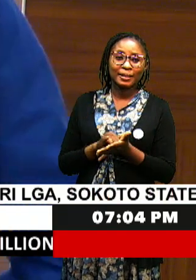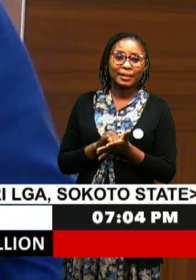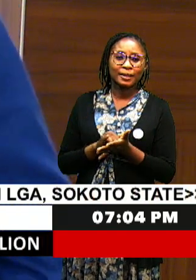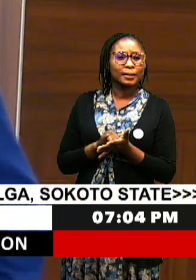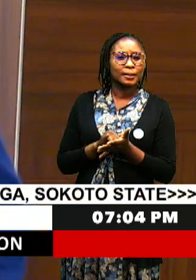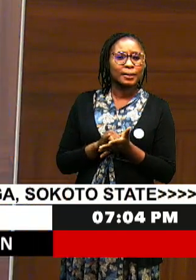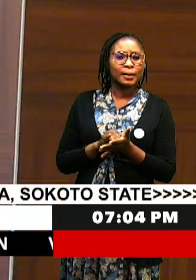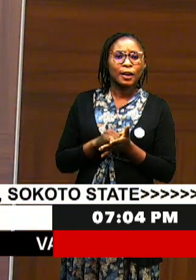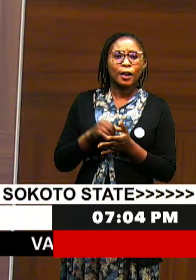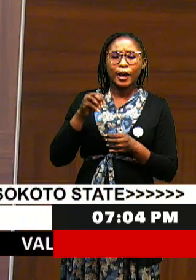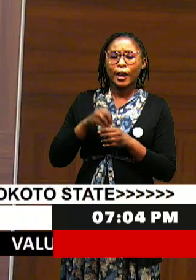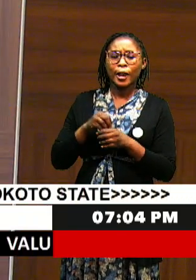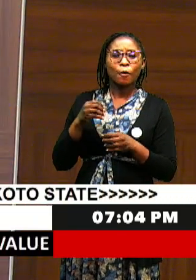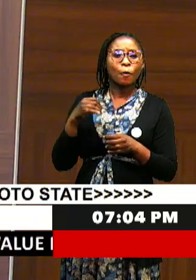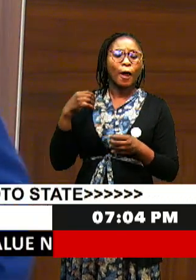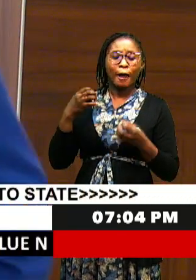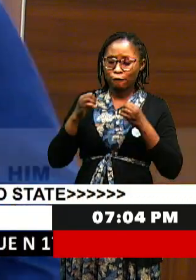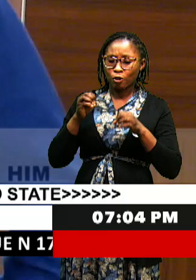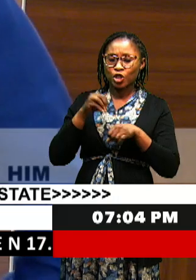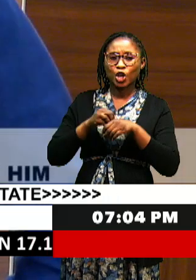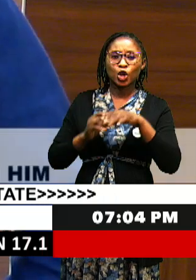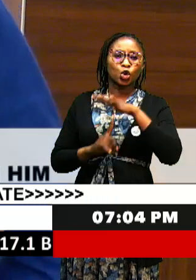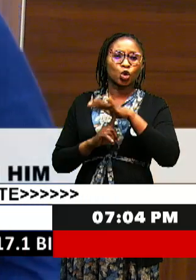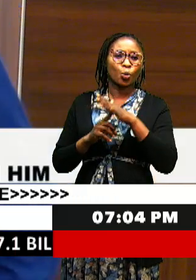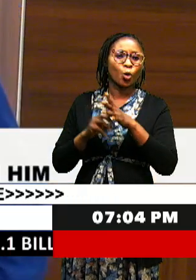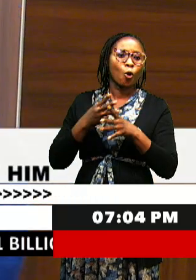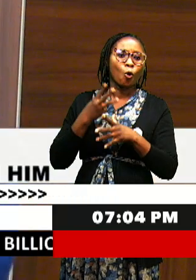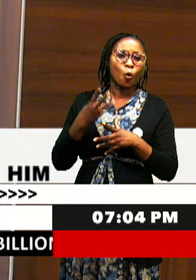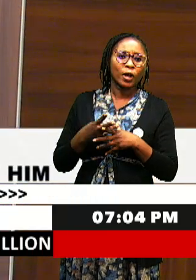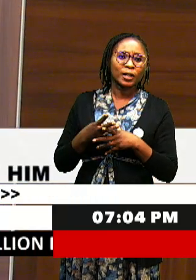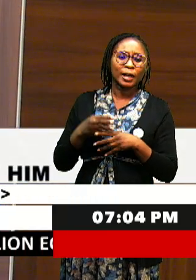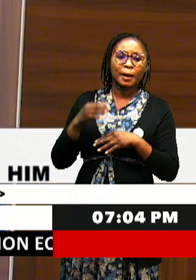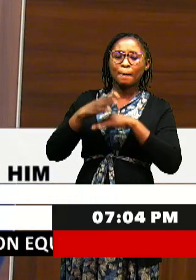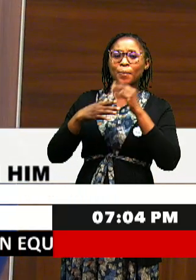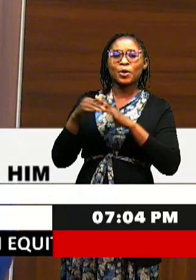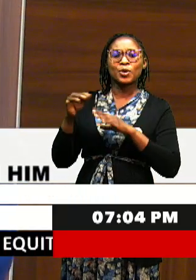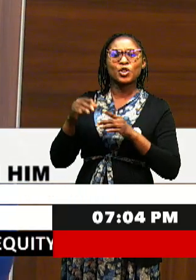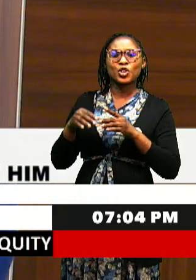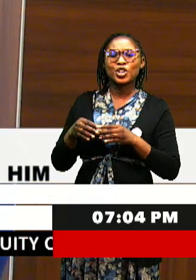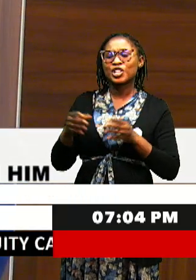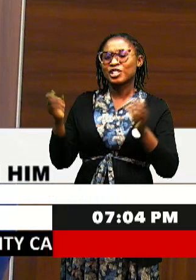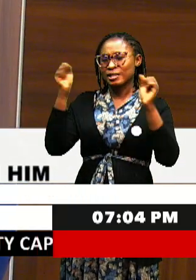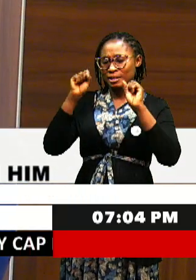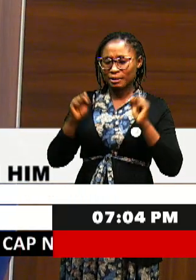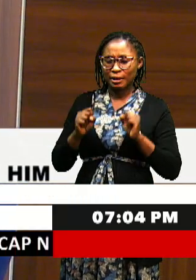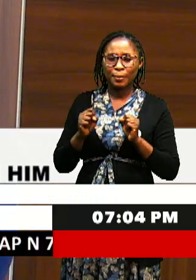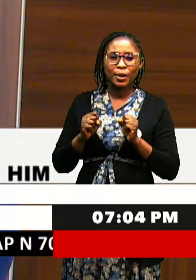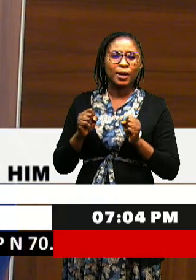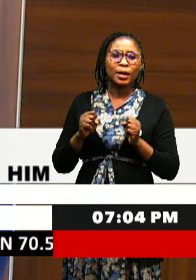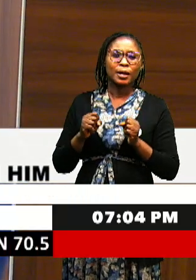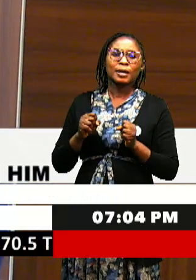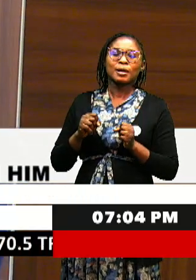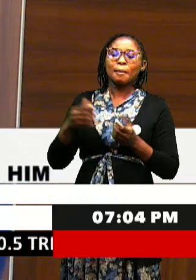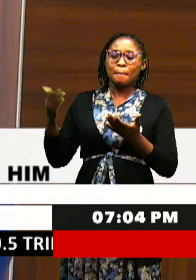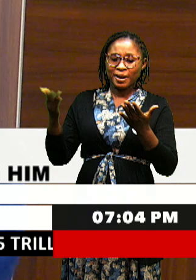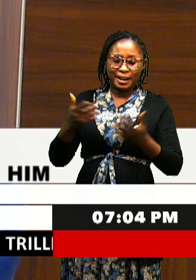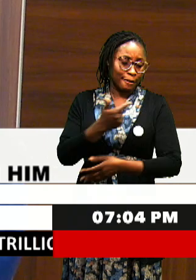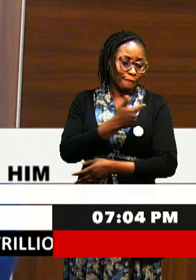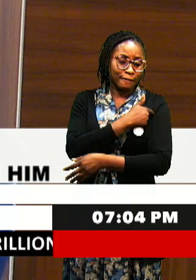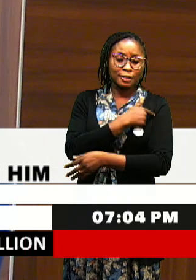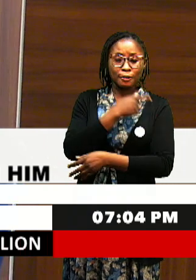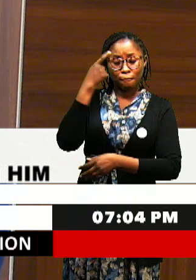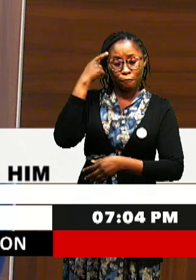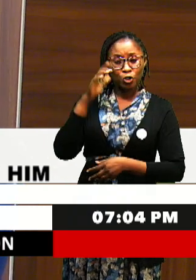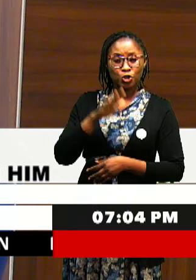finishing the job, whether it's building up the data systems, getting the vaccines out to all the